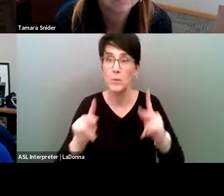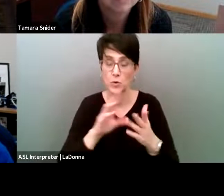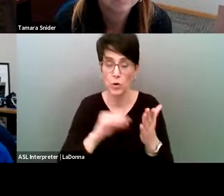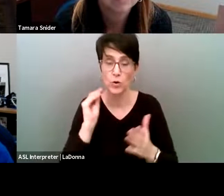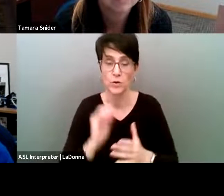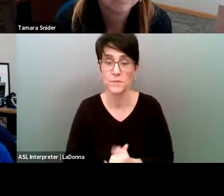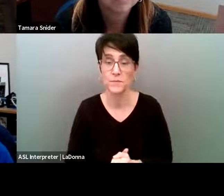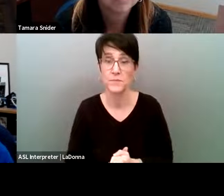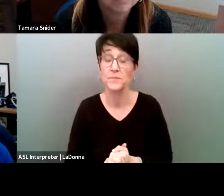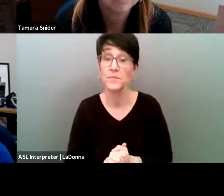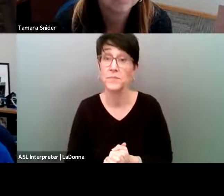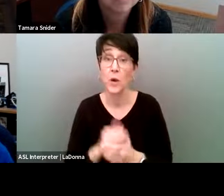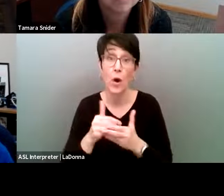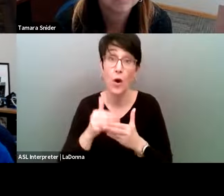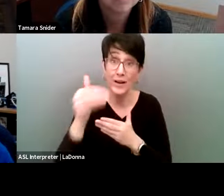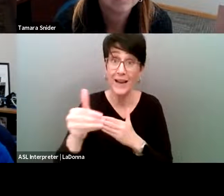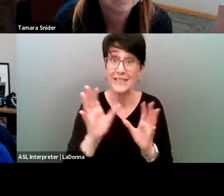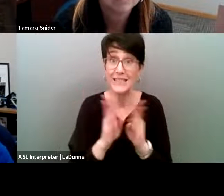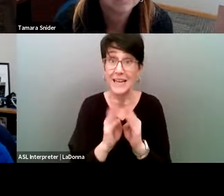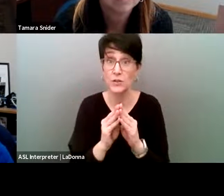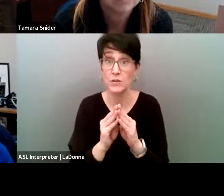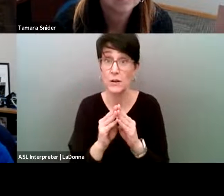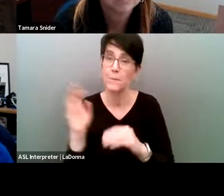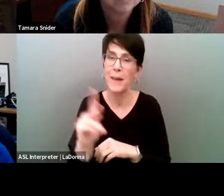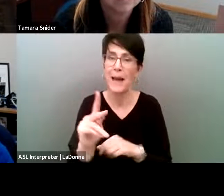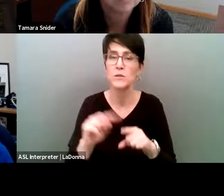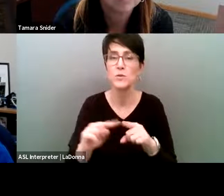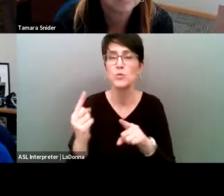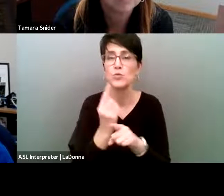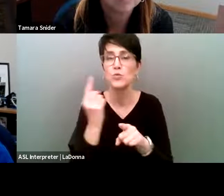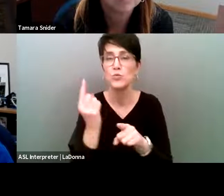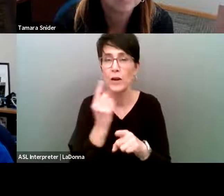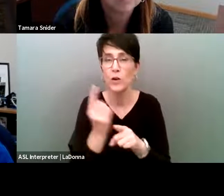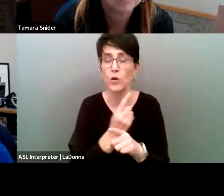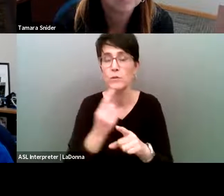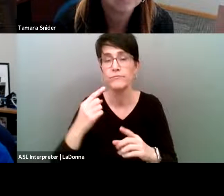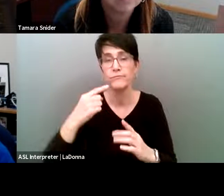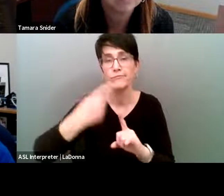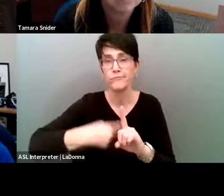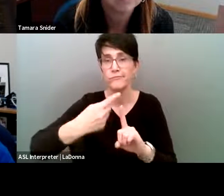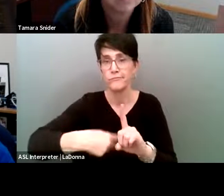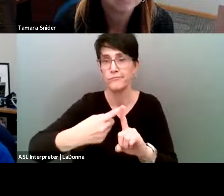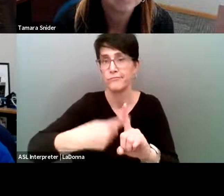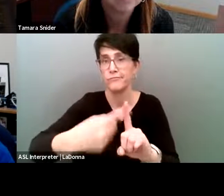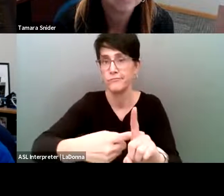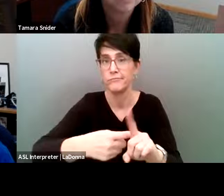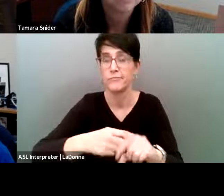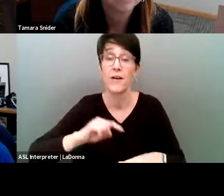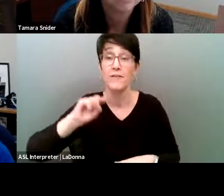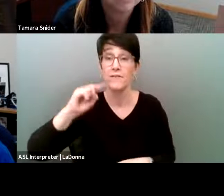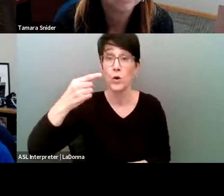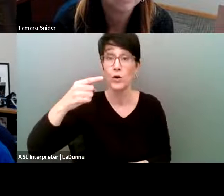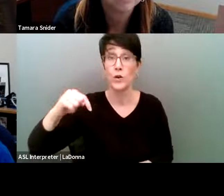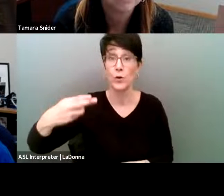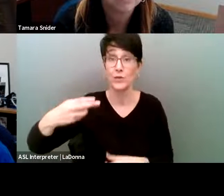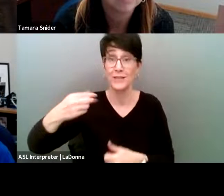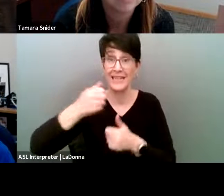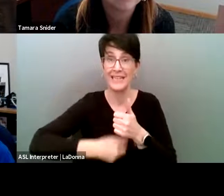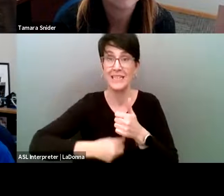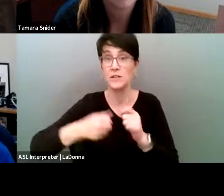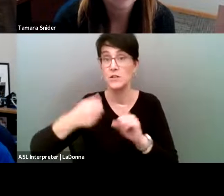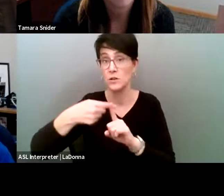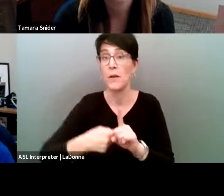Our next session, we get back to the regular first Thursday of every